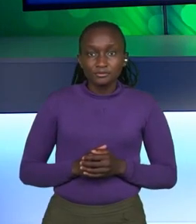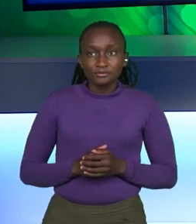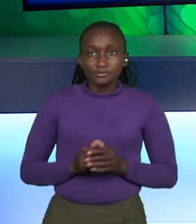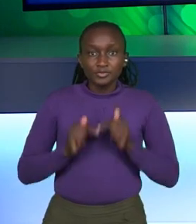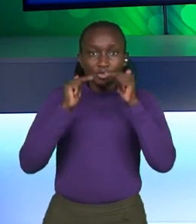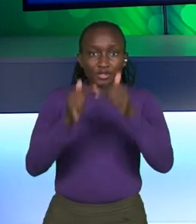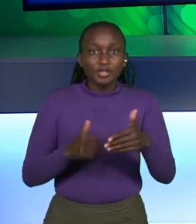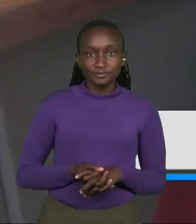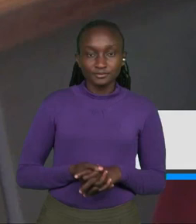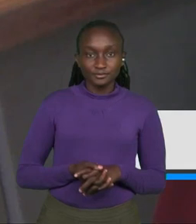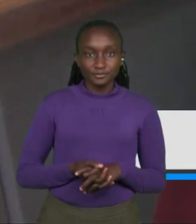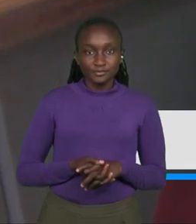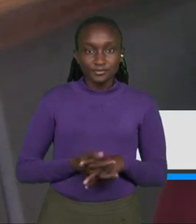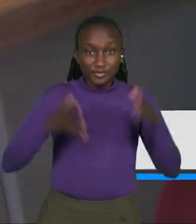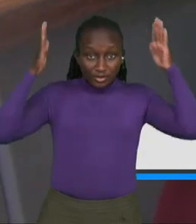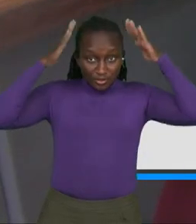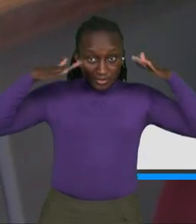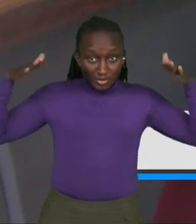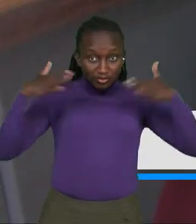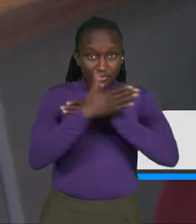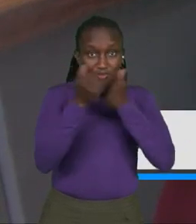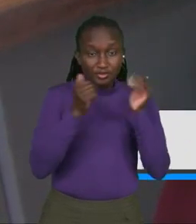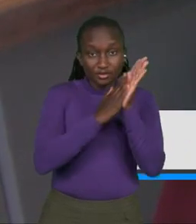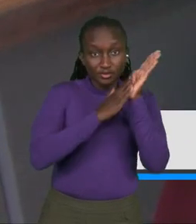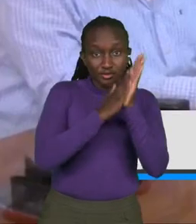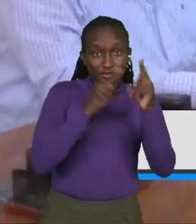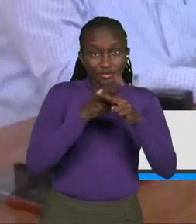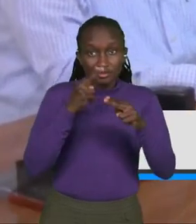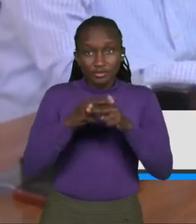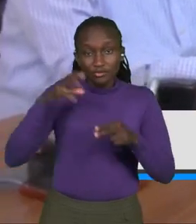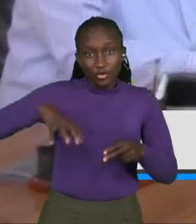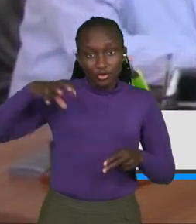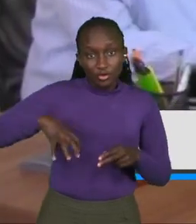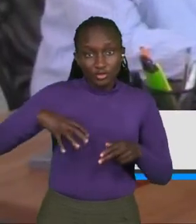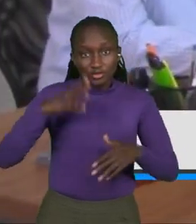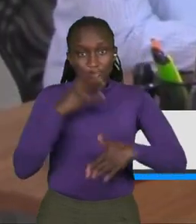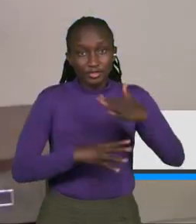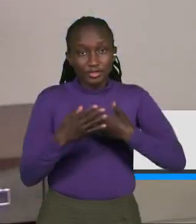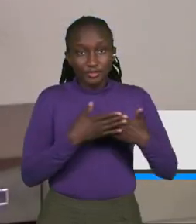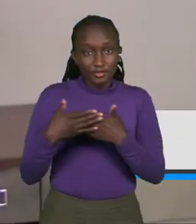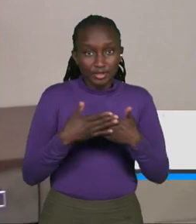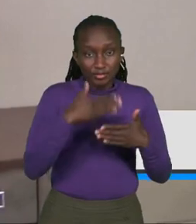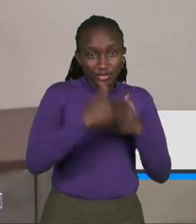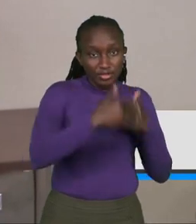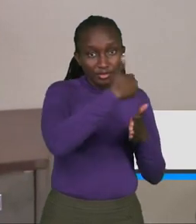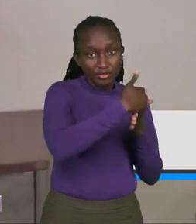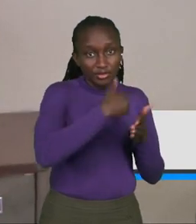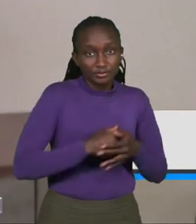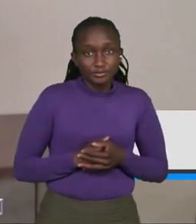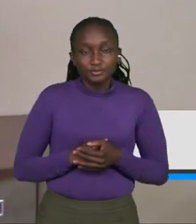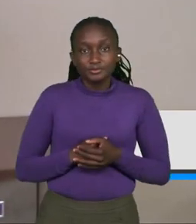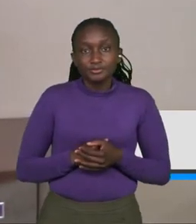Coming up after the break. Mexican president inspires name for Congolese migrant baby near border.